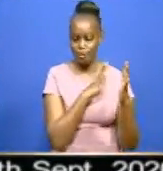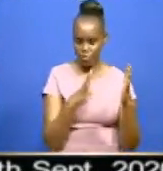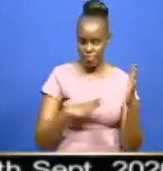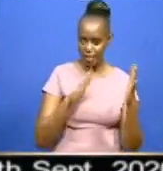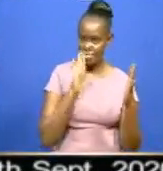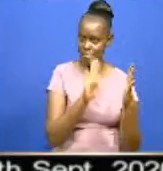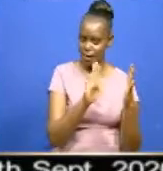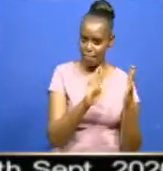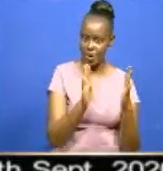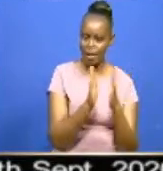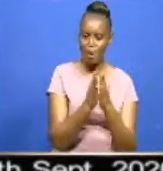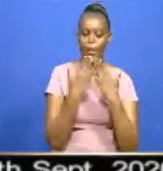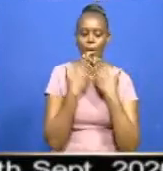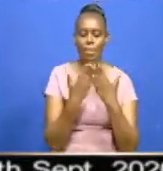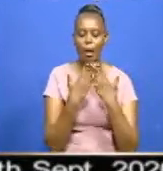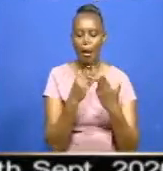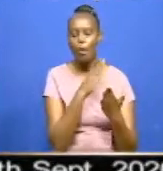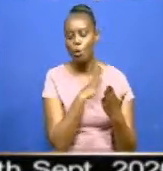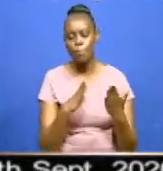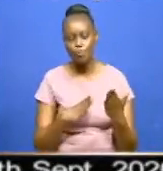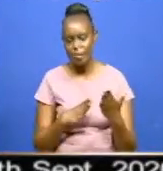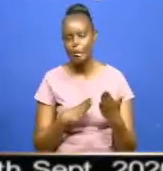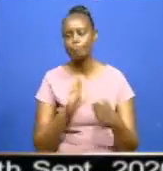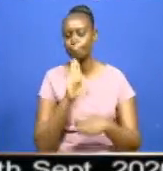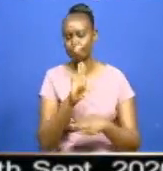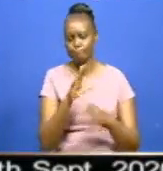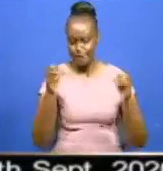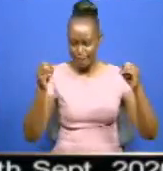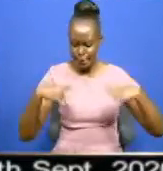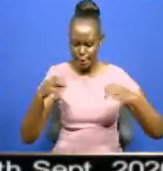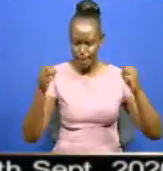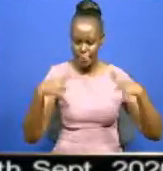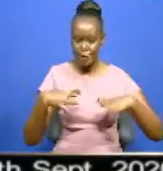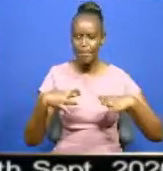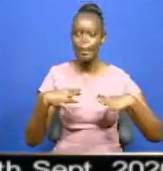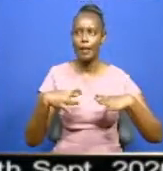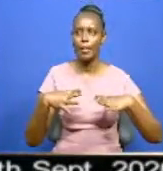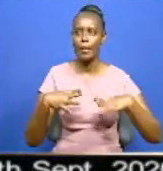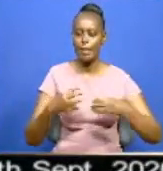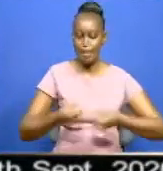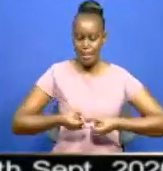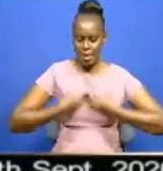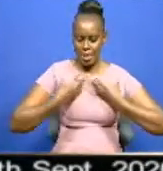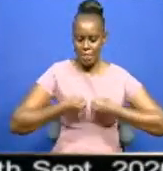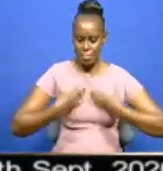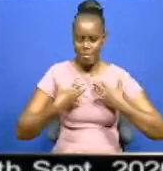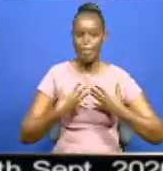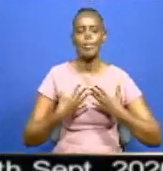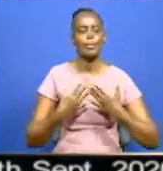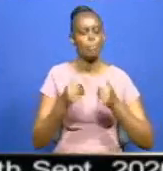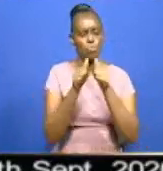and to thank them for a very clearly expressed indication, Mr. Speaker, of